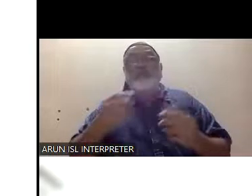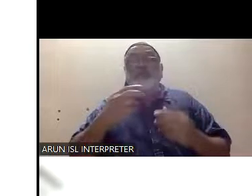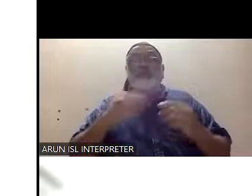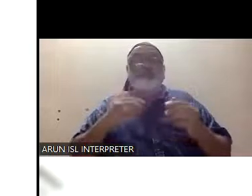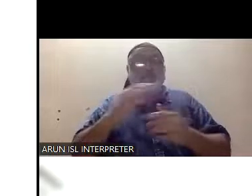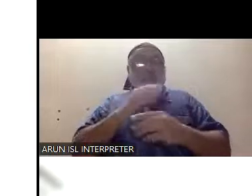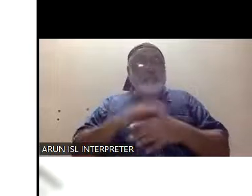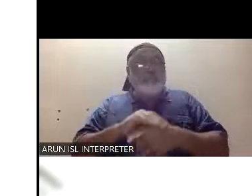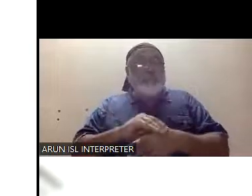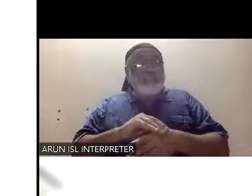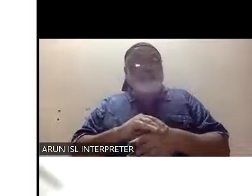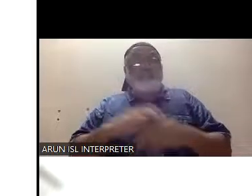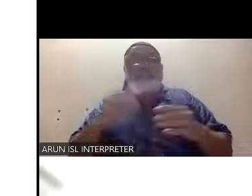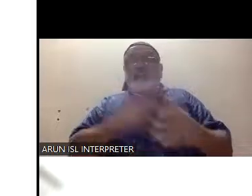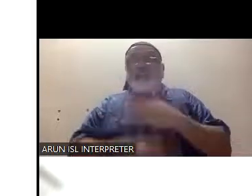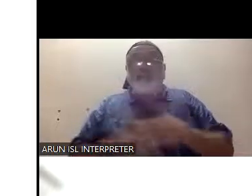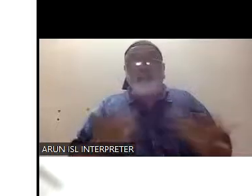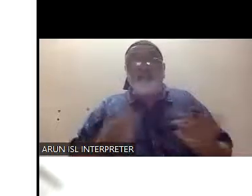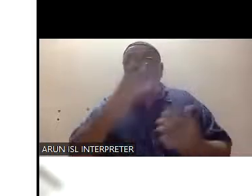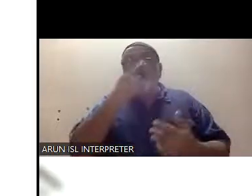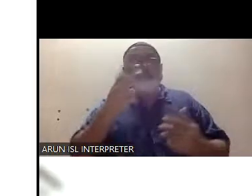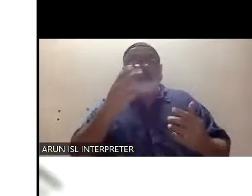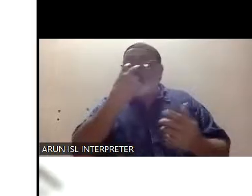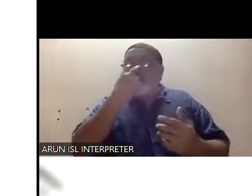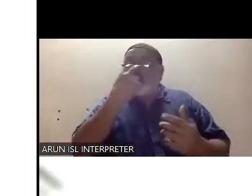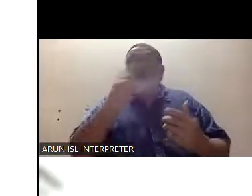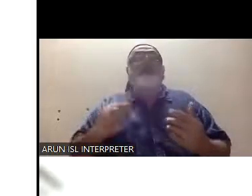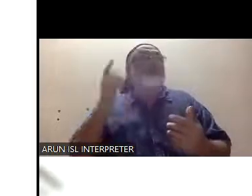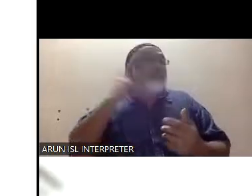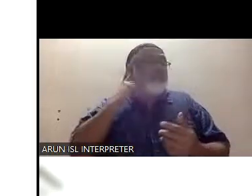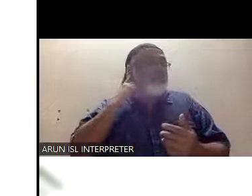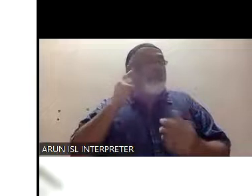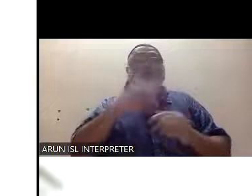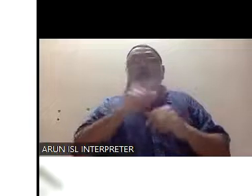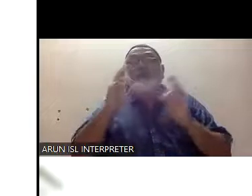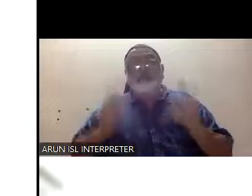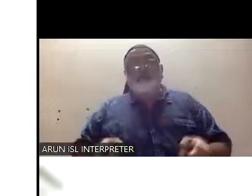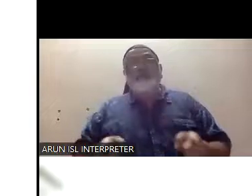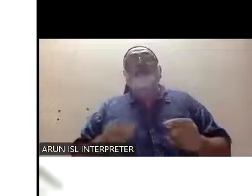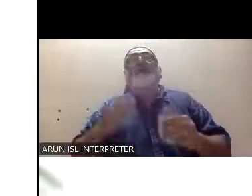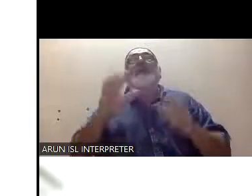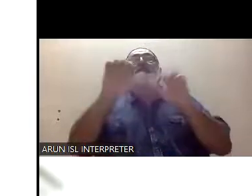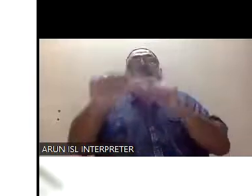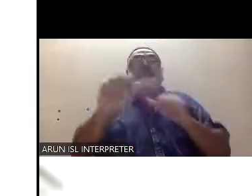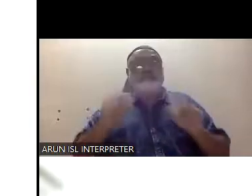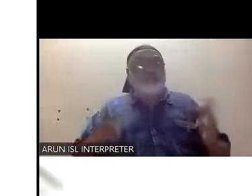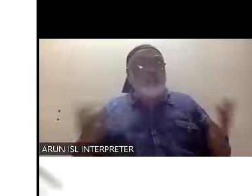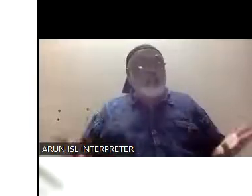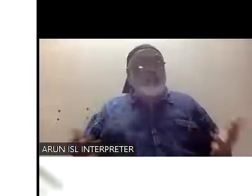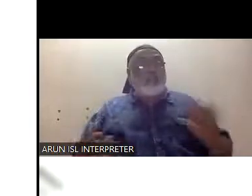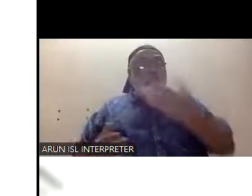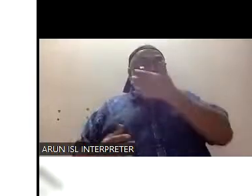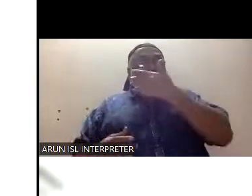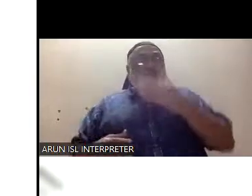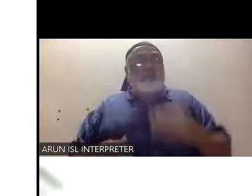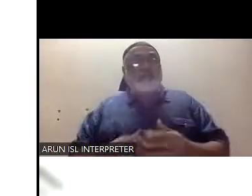and non-ambulant, people with visual impairments and hearing disabilities. So for visual, both blindness and low vision are taken